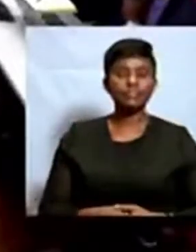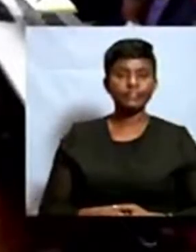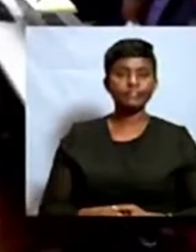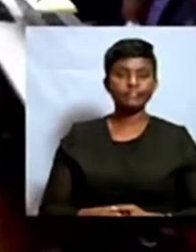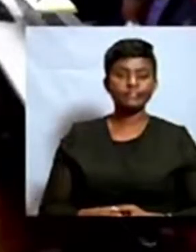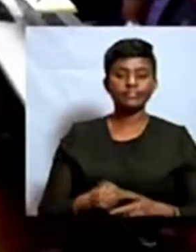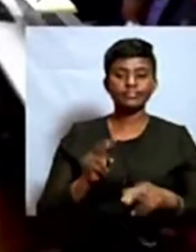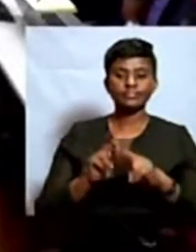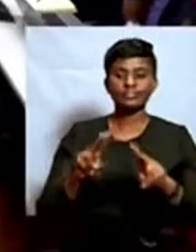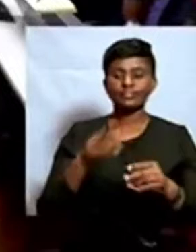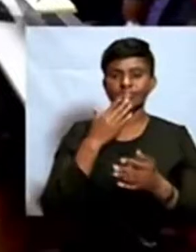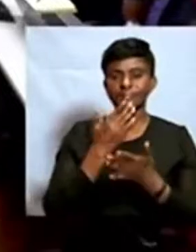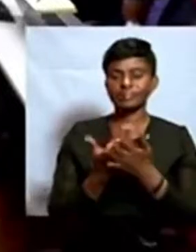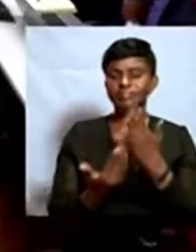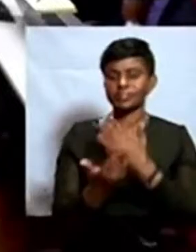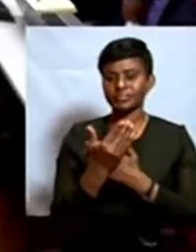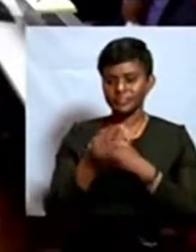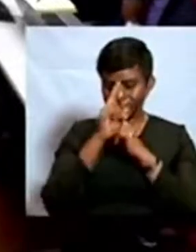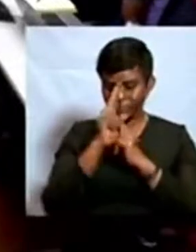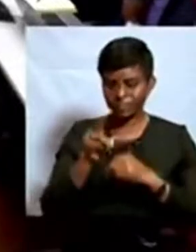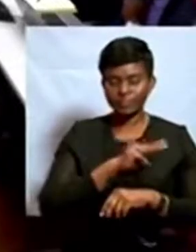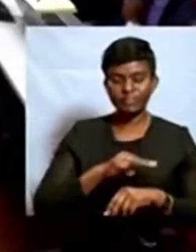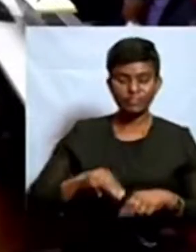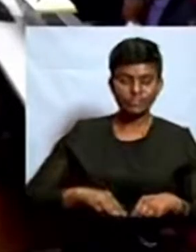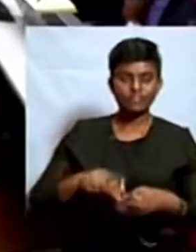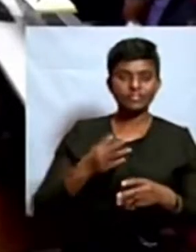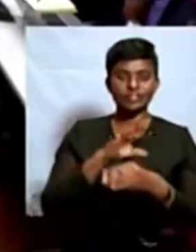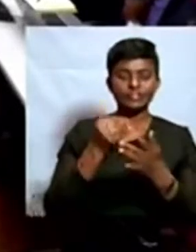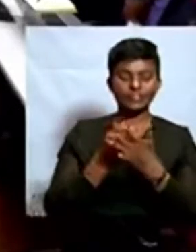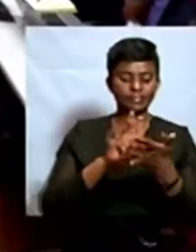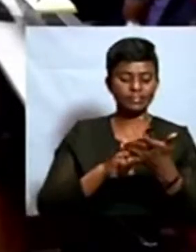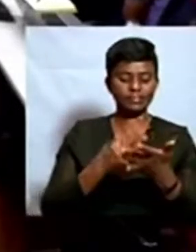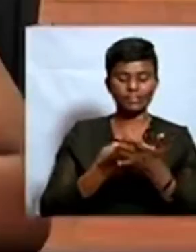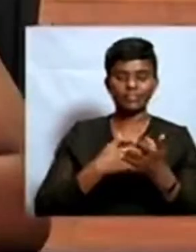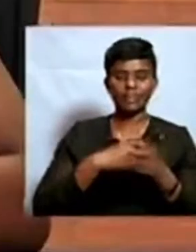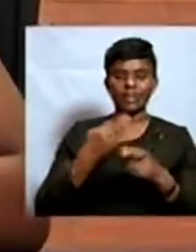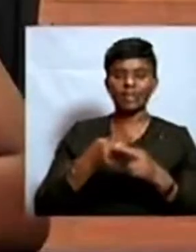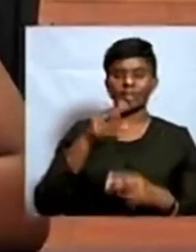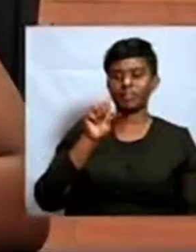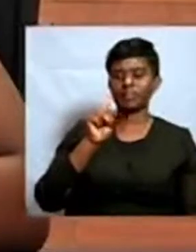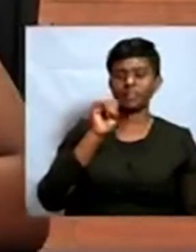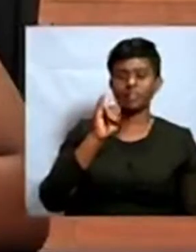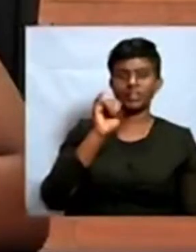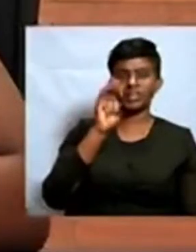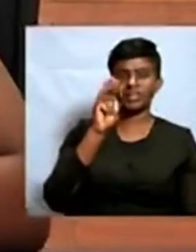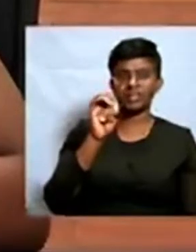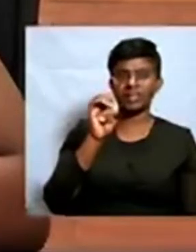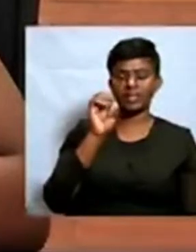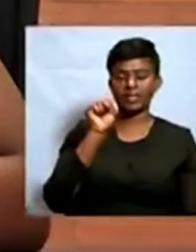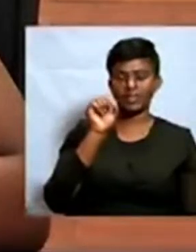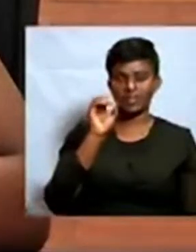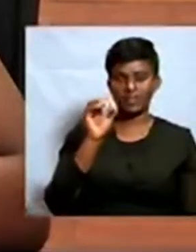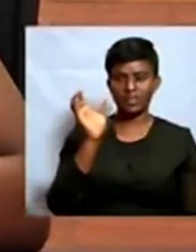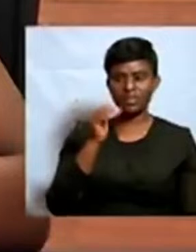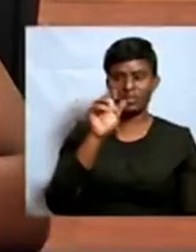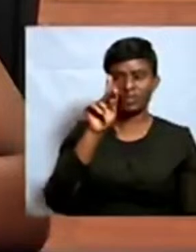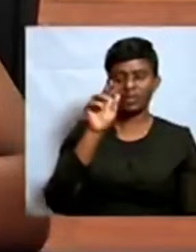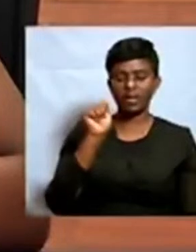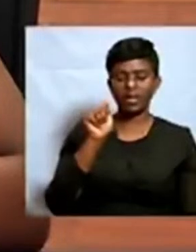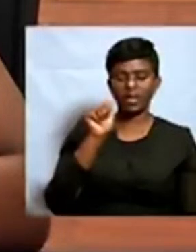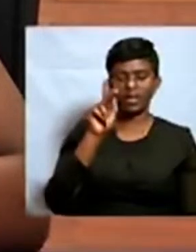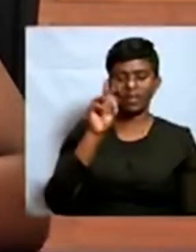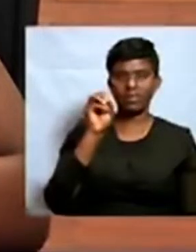Good morning, Chair, and good morning, honorable members, and good morning to our witness. My name is Siveso Kakoma Sefolo, a Member of Parliament for Mondi